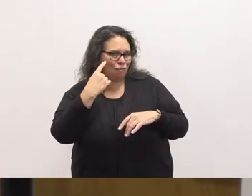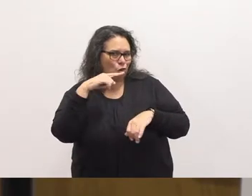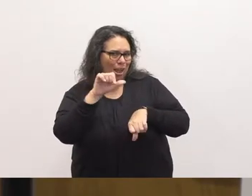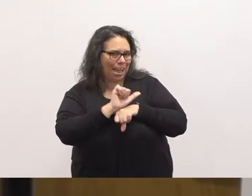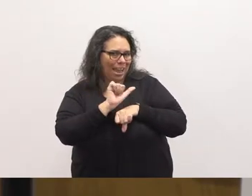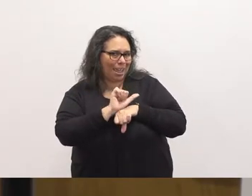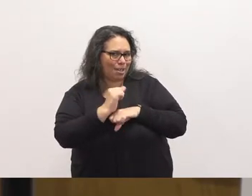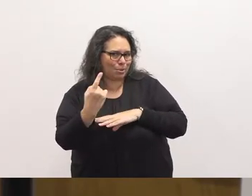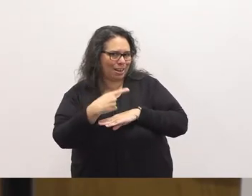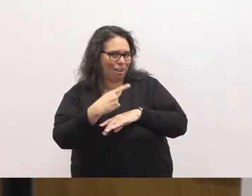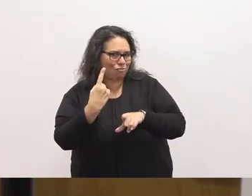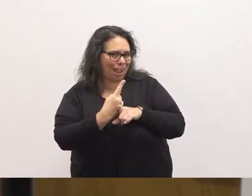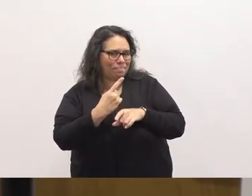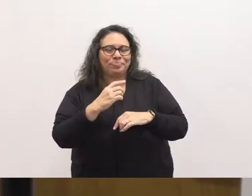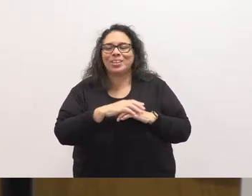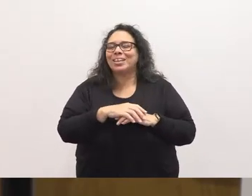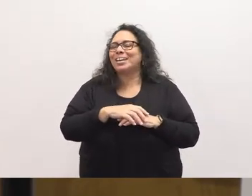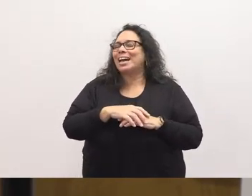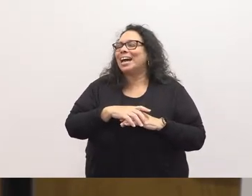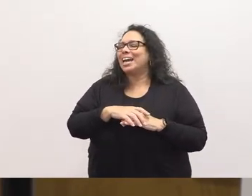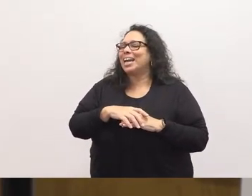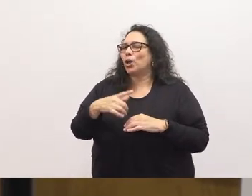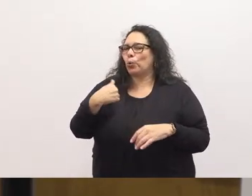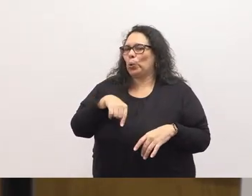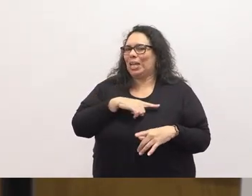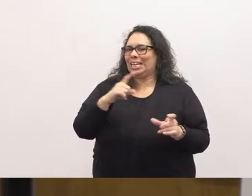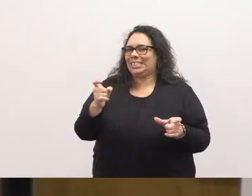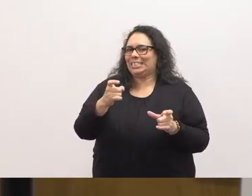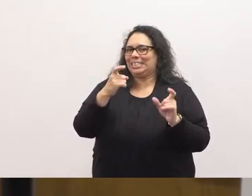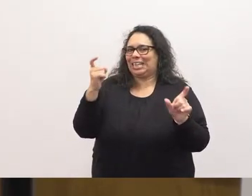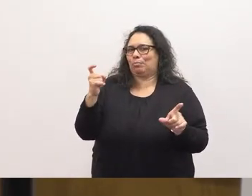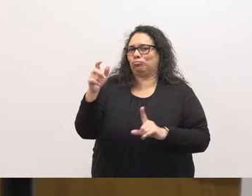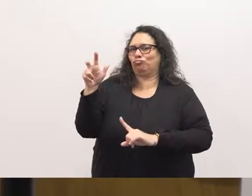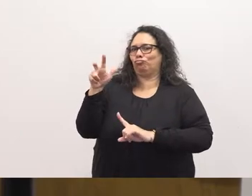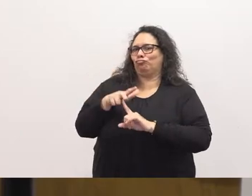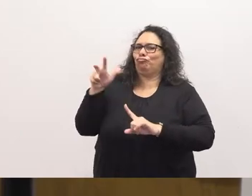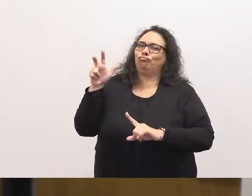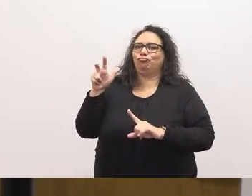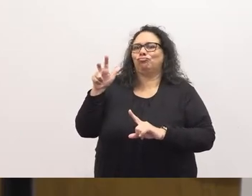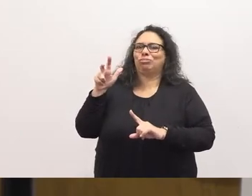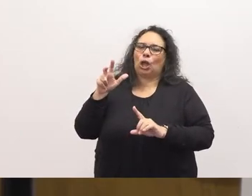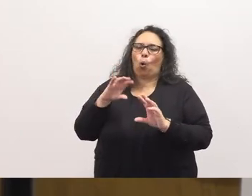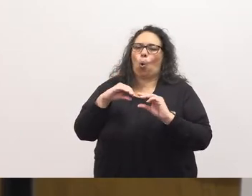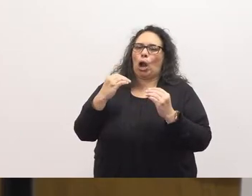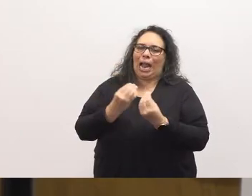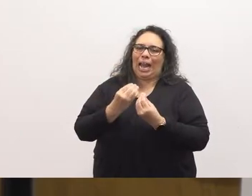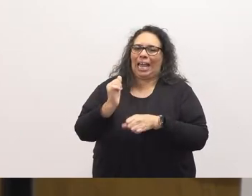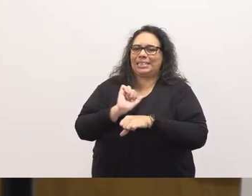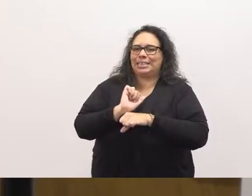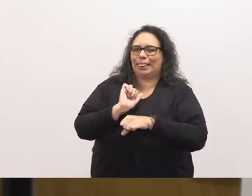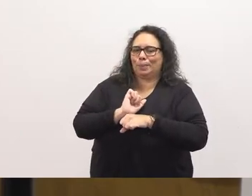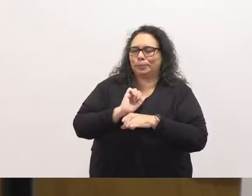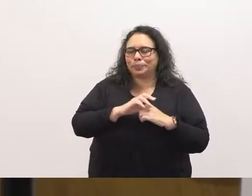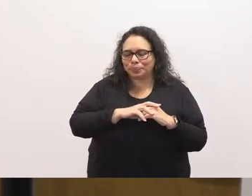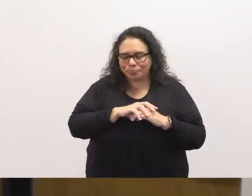so, and we celebrate our champions in organized labor. And so I wanted to